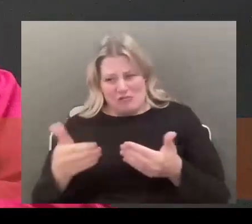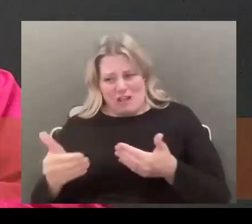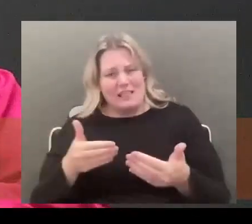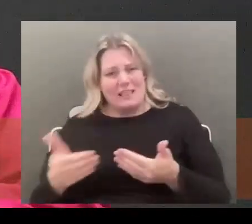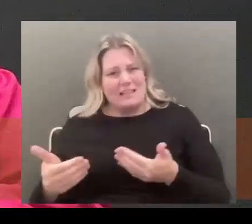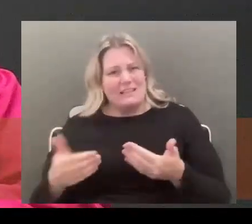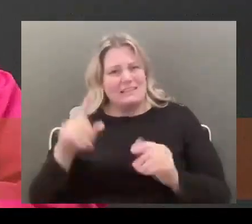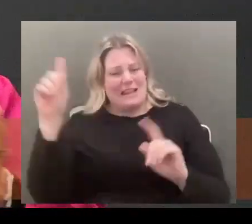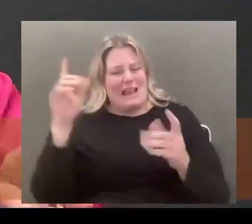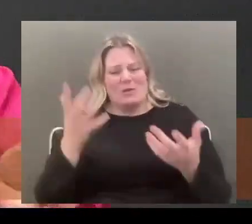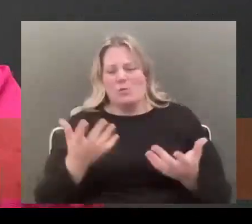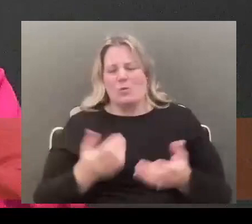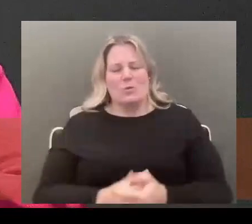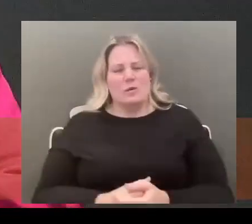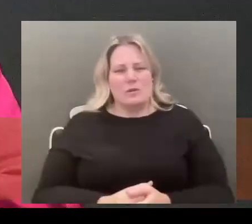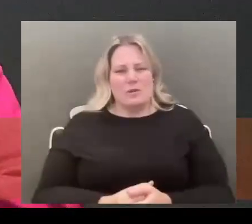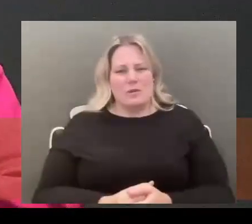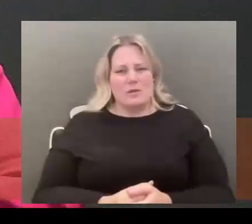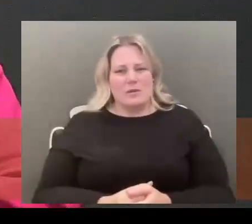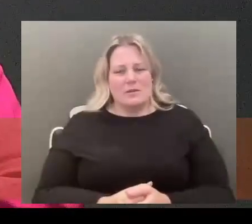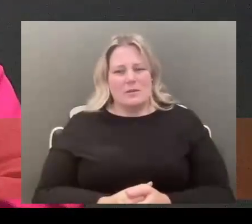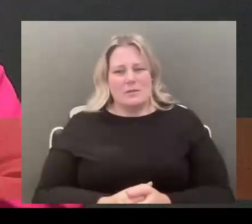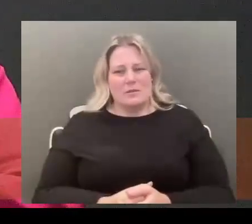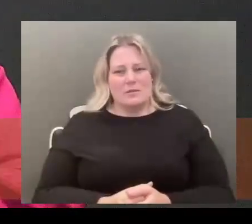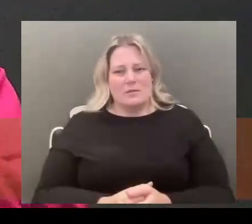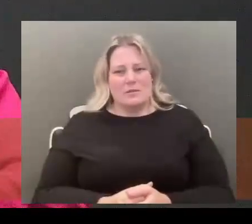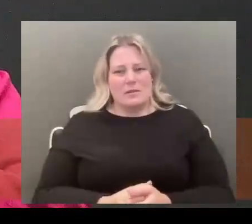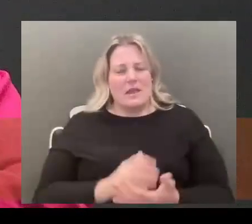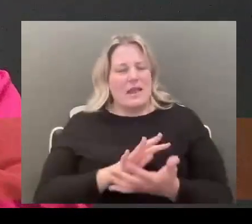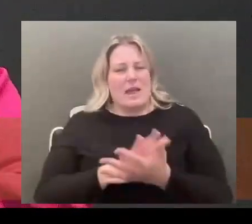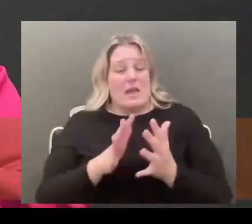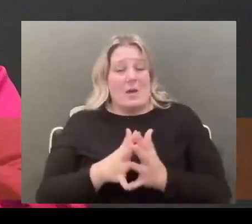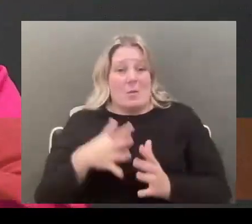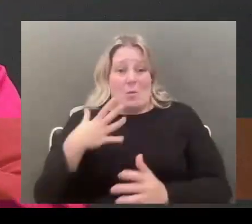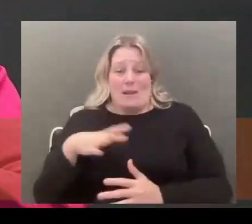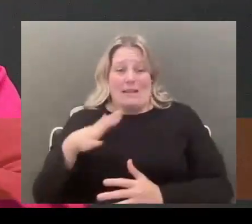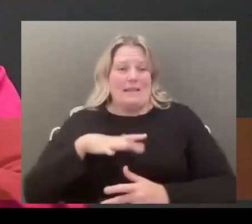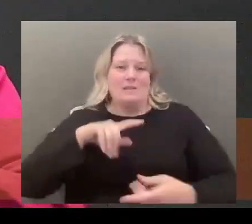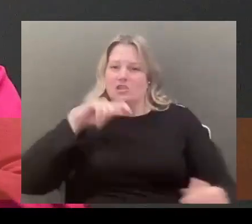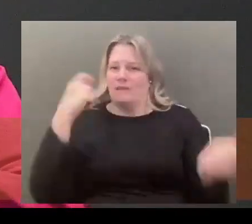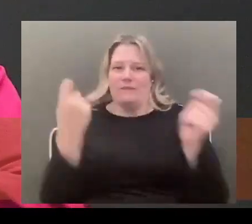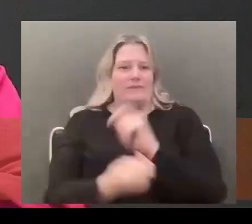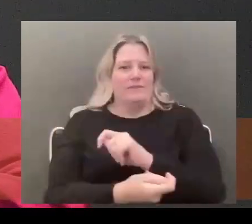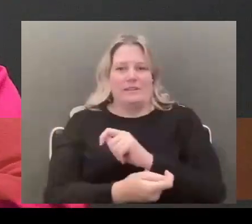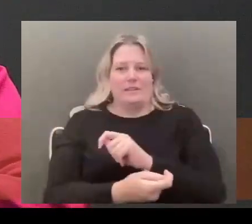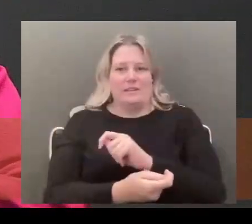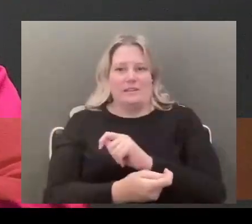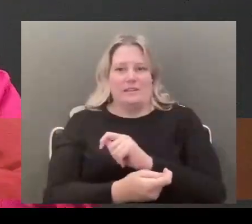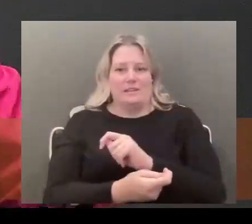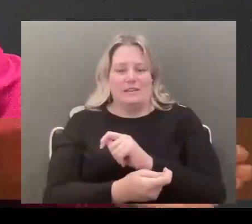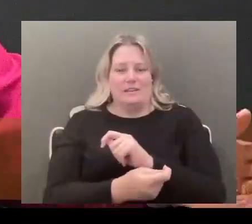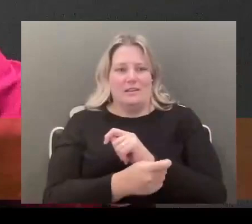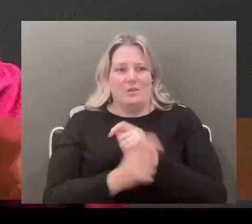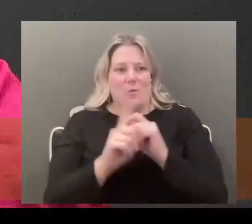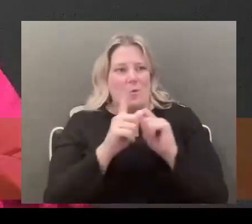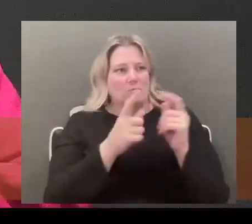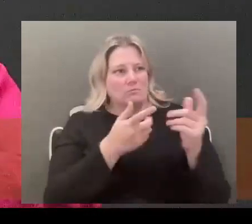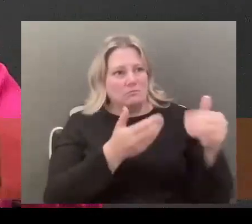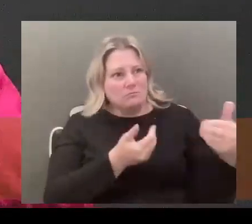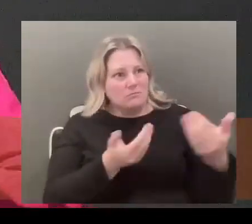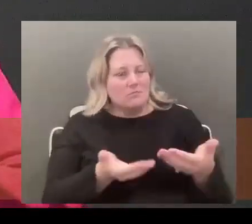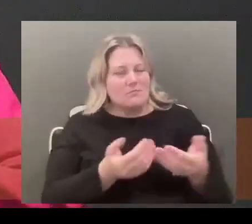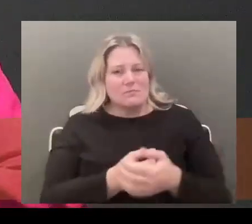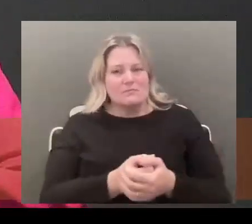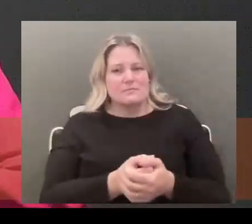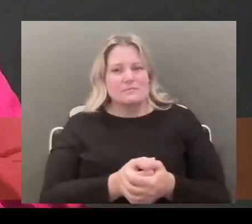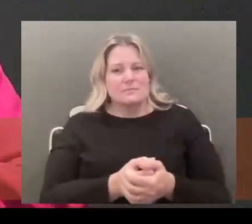about how there's got to be a shift in the delivery of what we're expecting. And it's got to come halfway